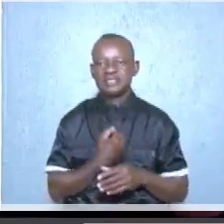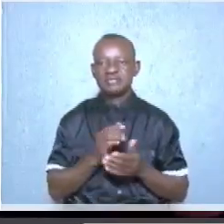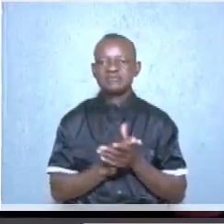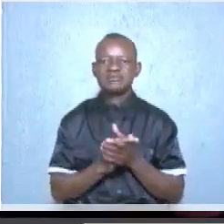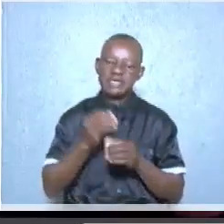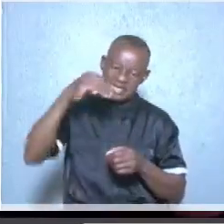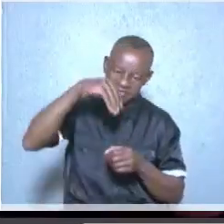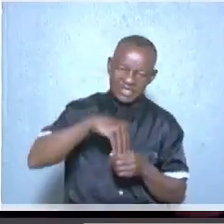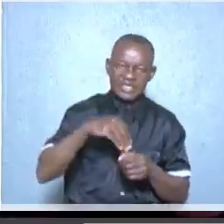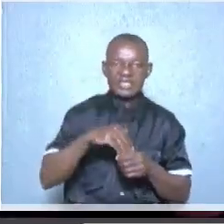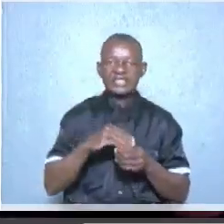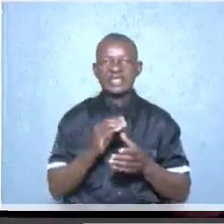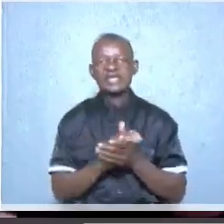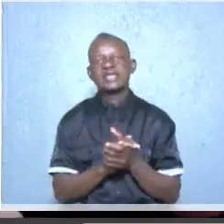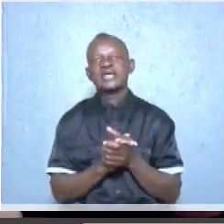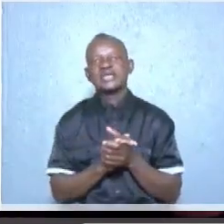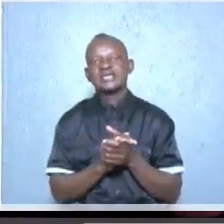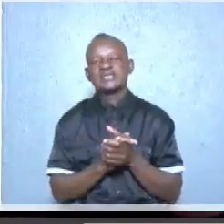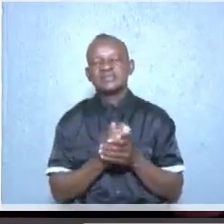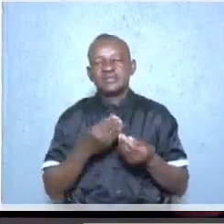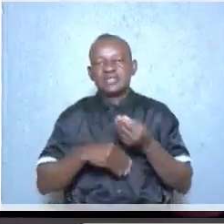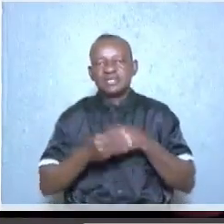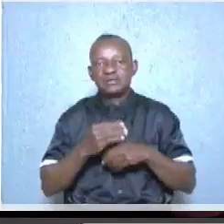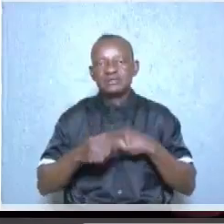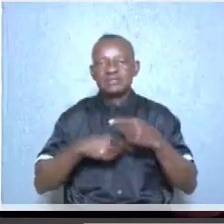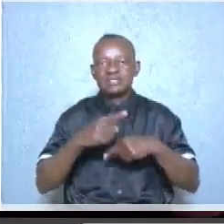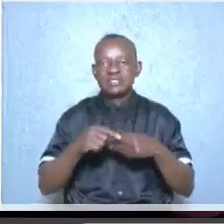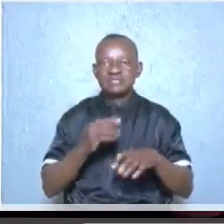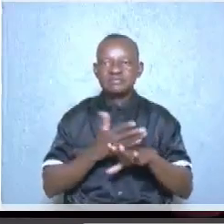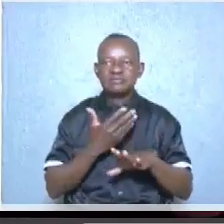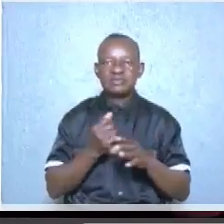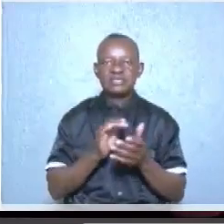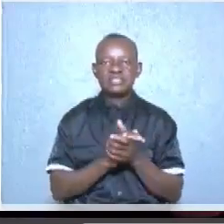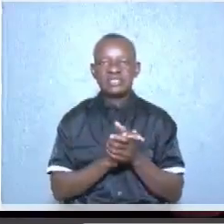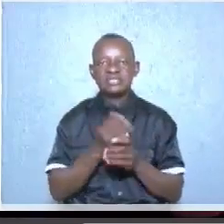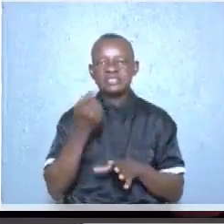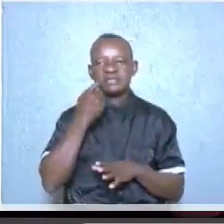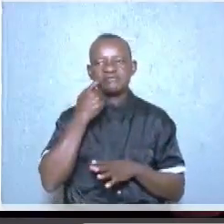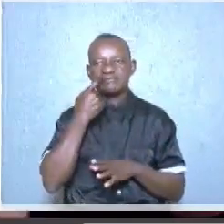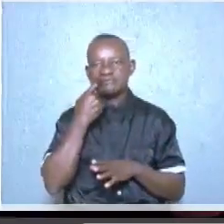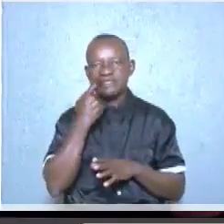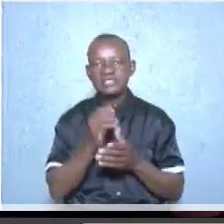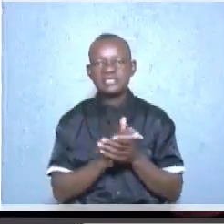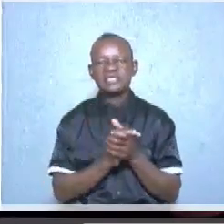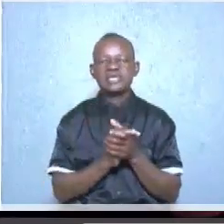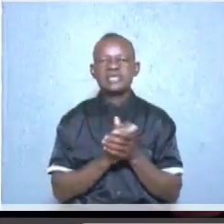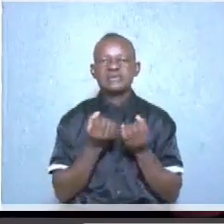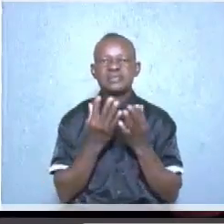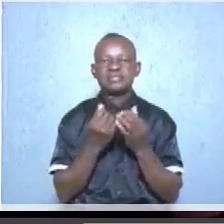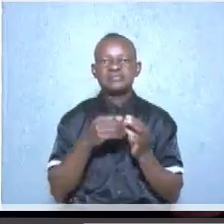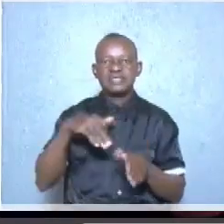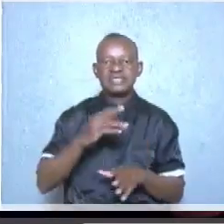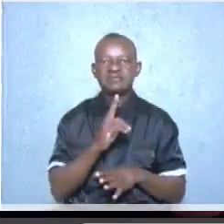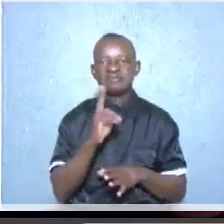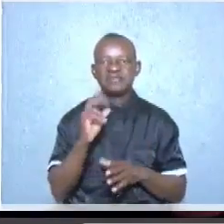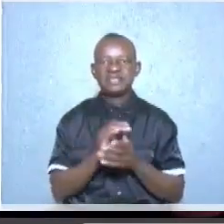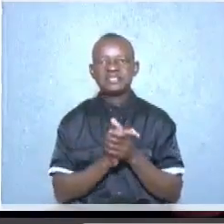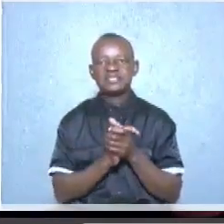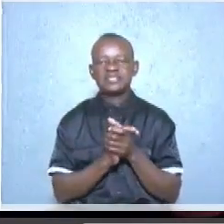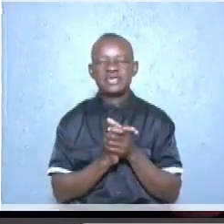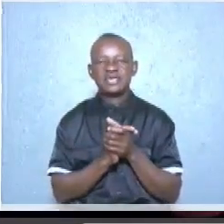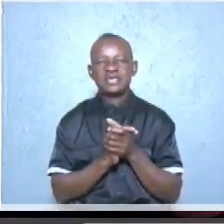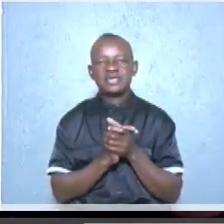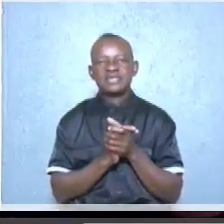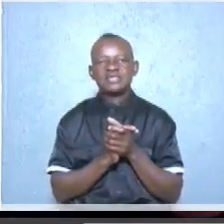economy in terms of the fishing. More Namibians could participate in getting fishing quotas. On the